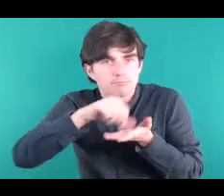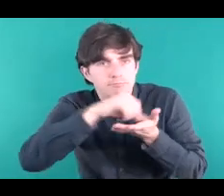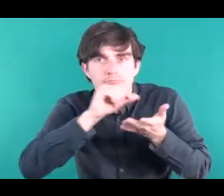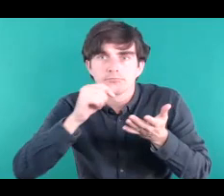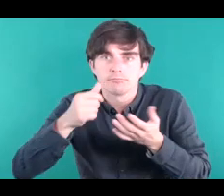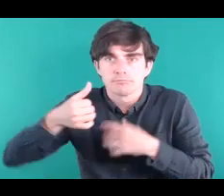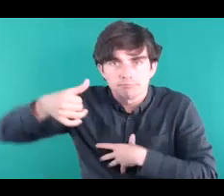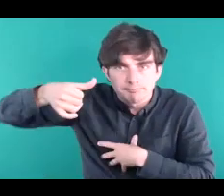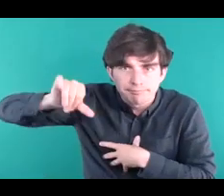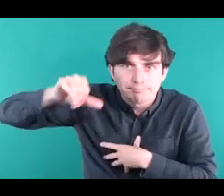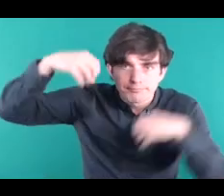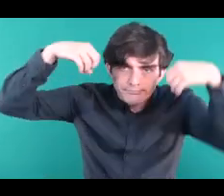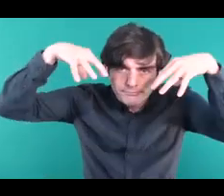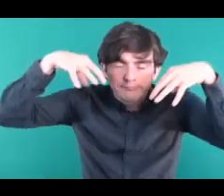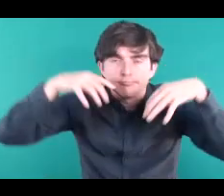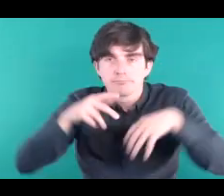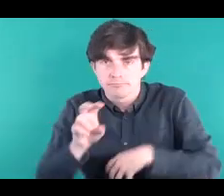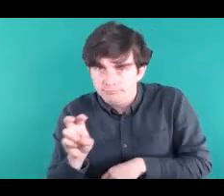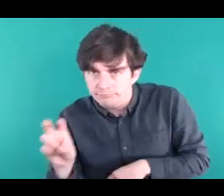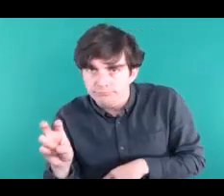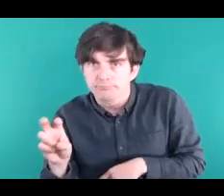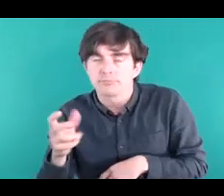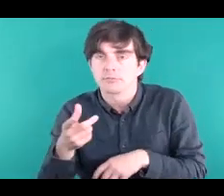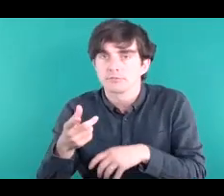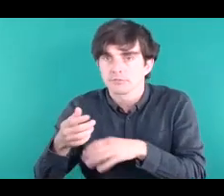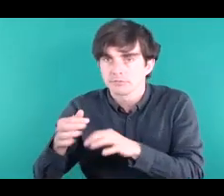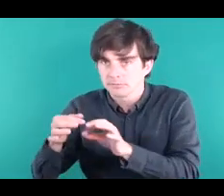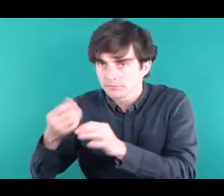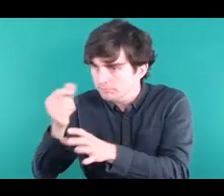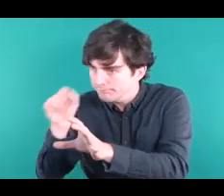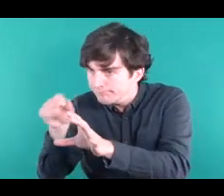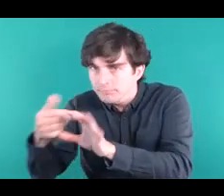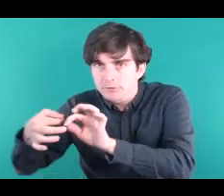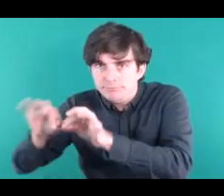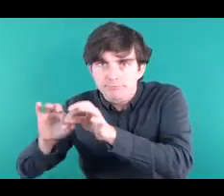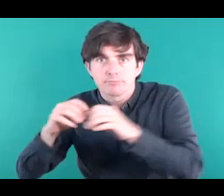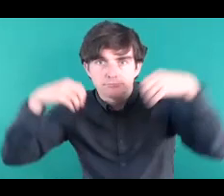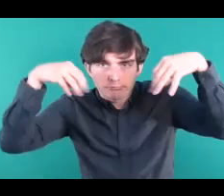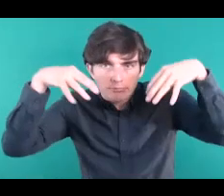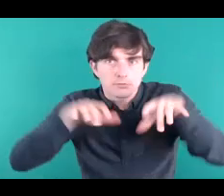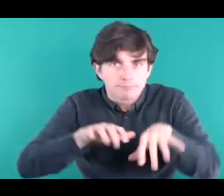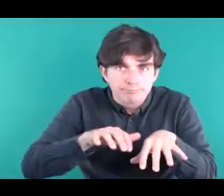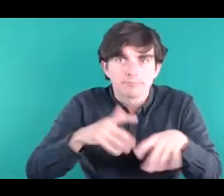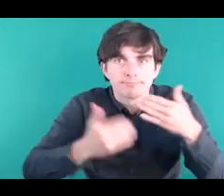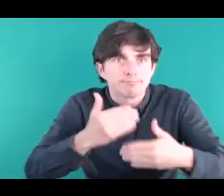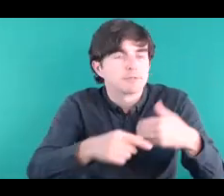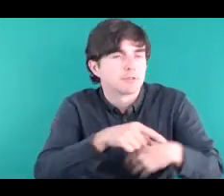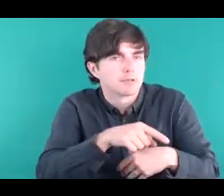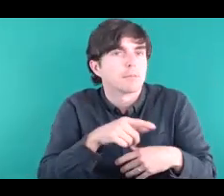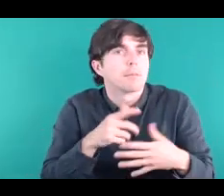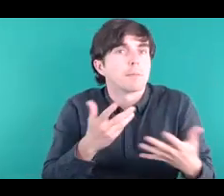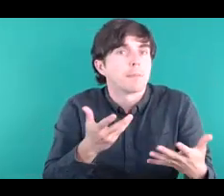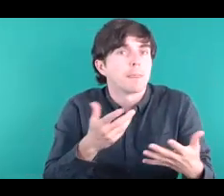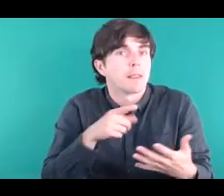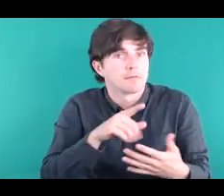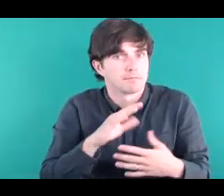So this is not the existing scheme before COVID-19. And because the criteria